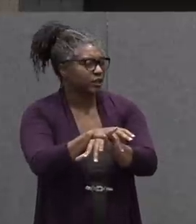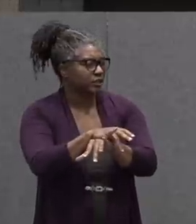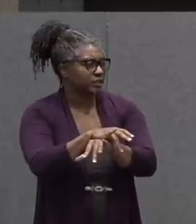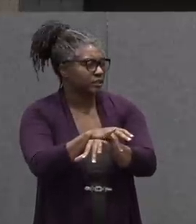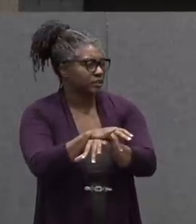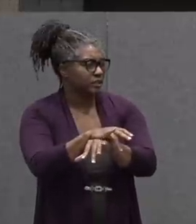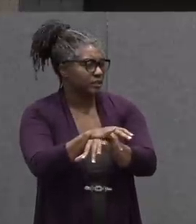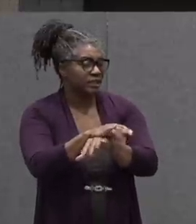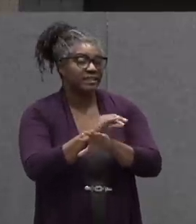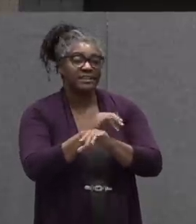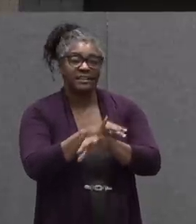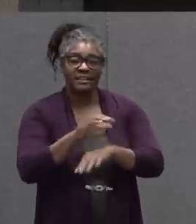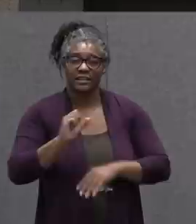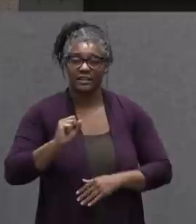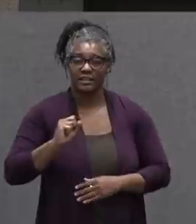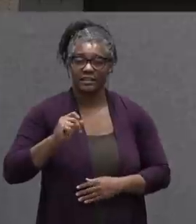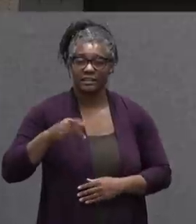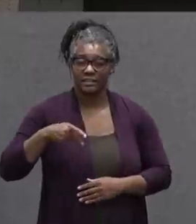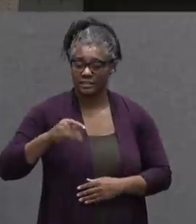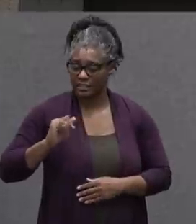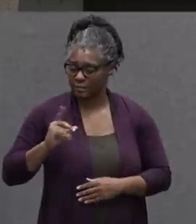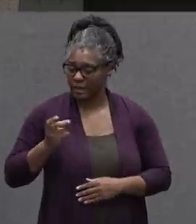has the beginning sound sp.